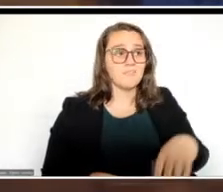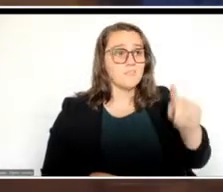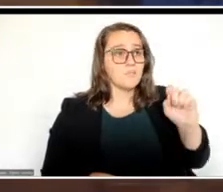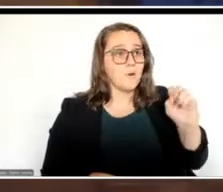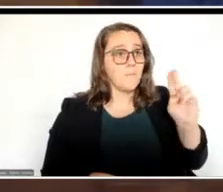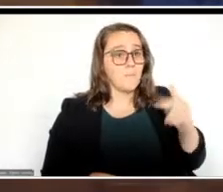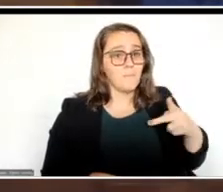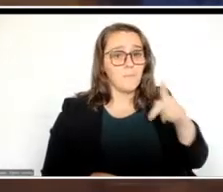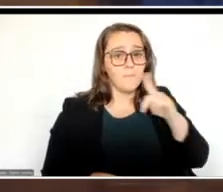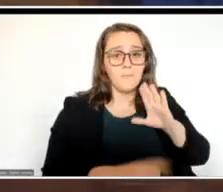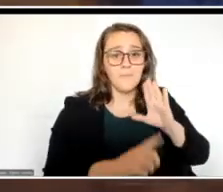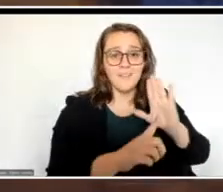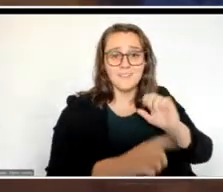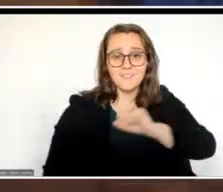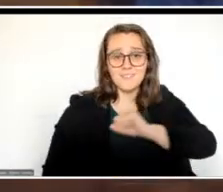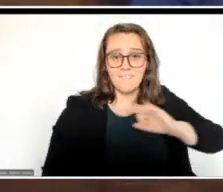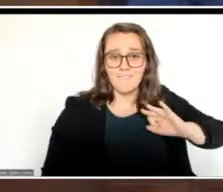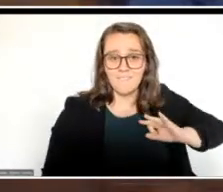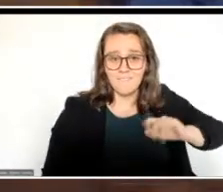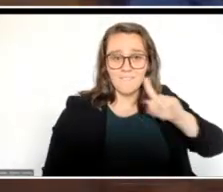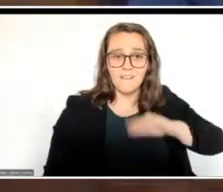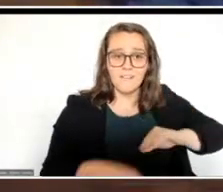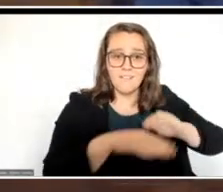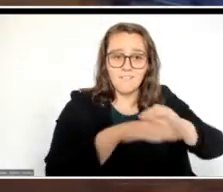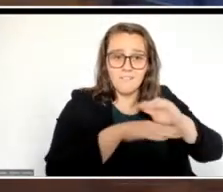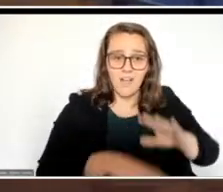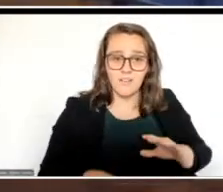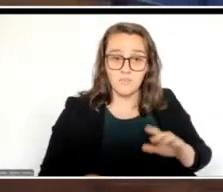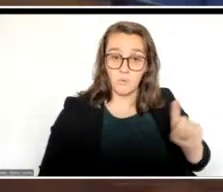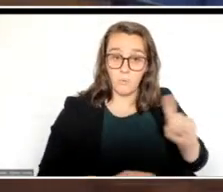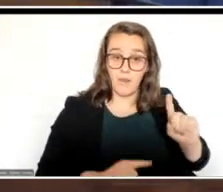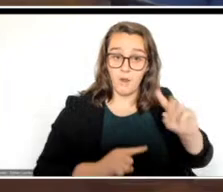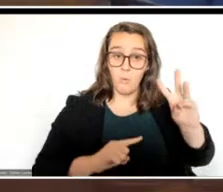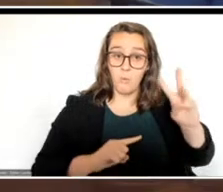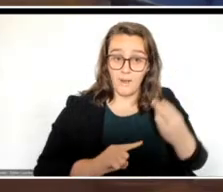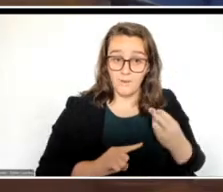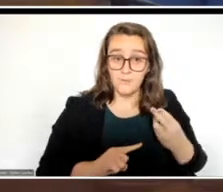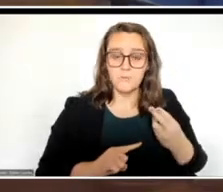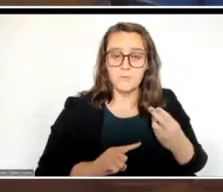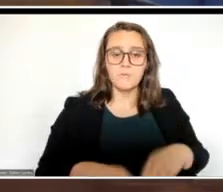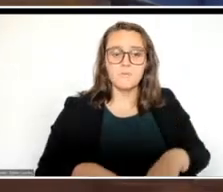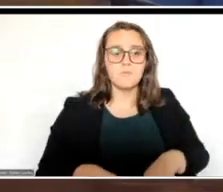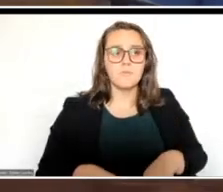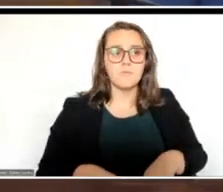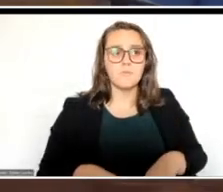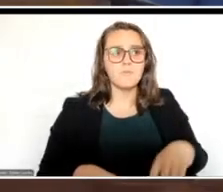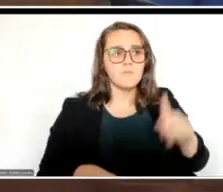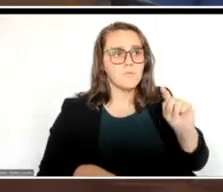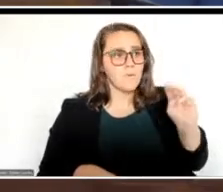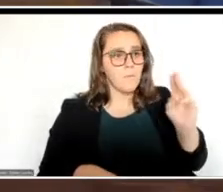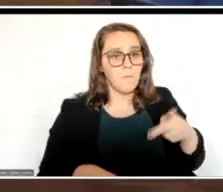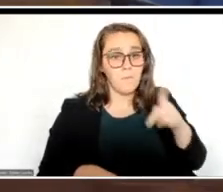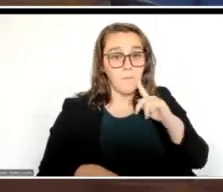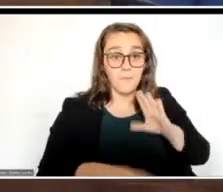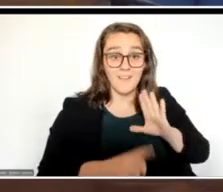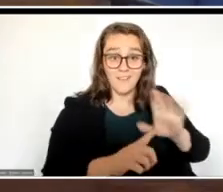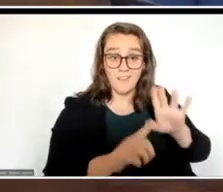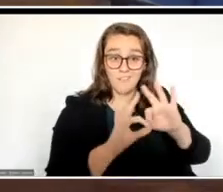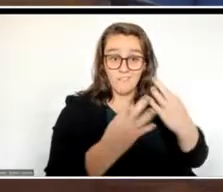closest advisors in the White House, members of the President Trump's family, his own White House